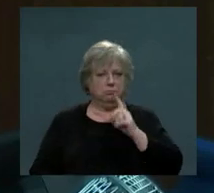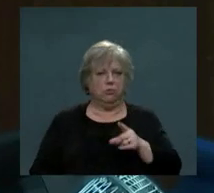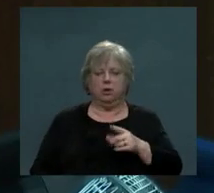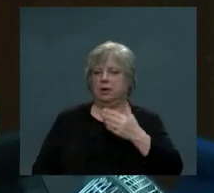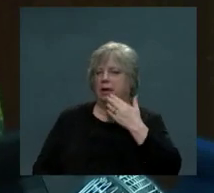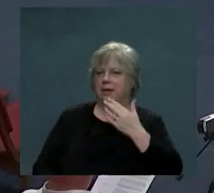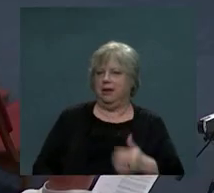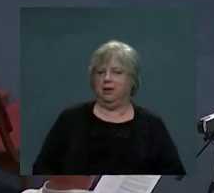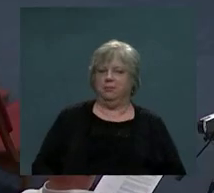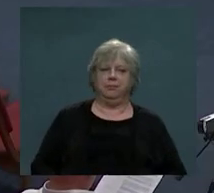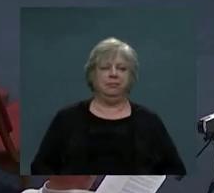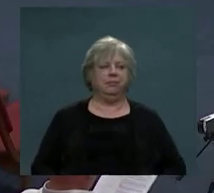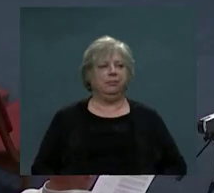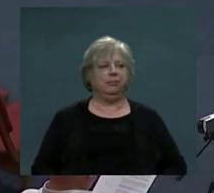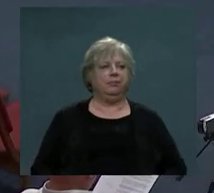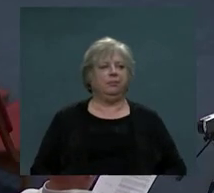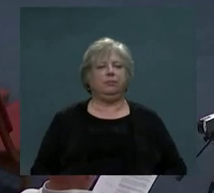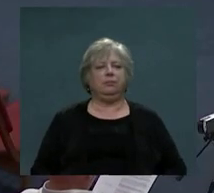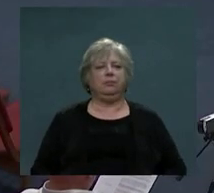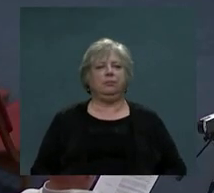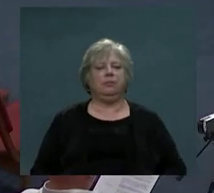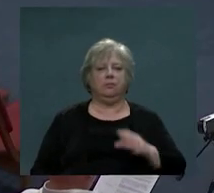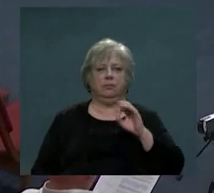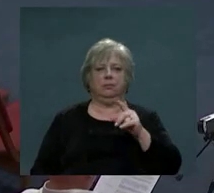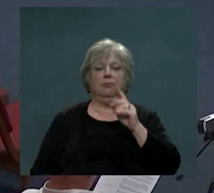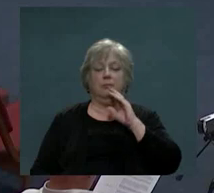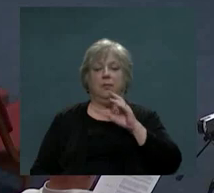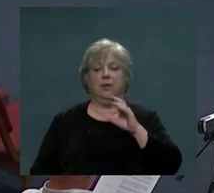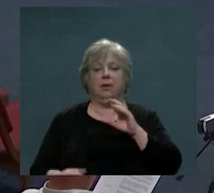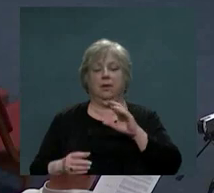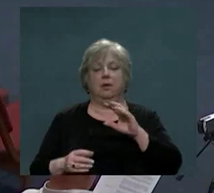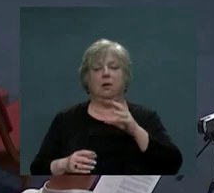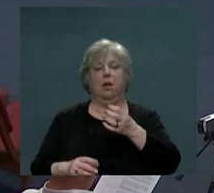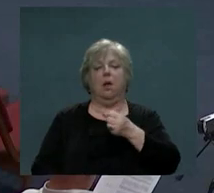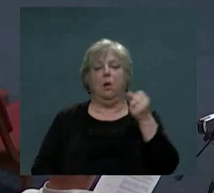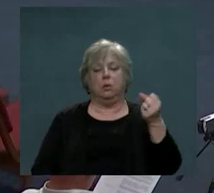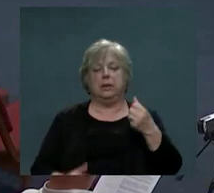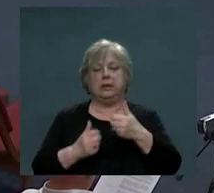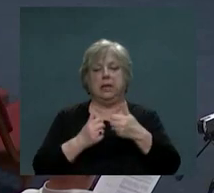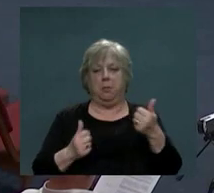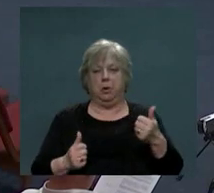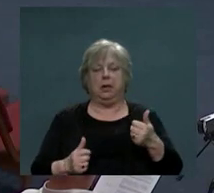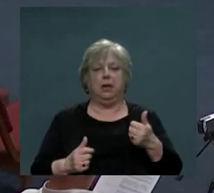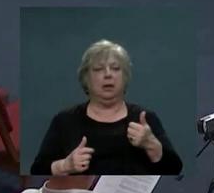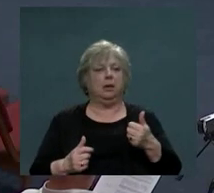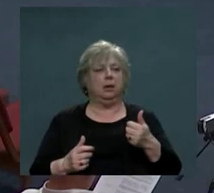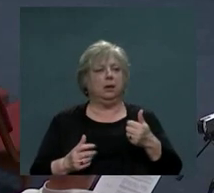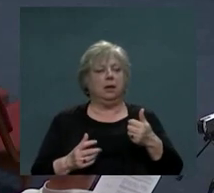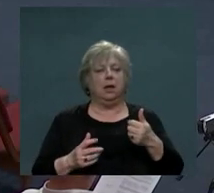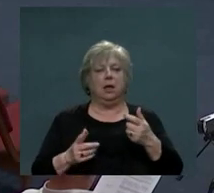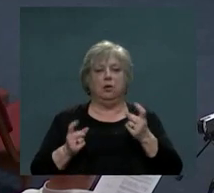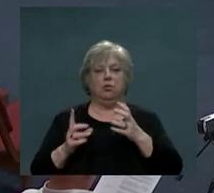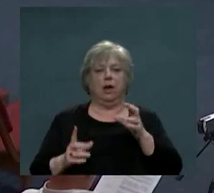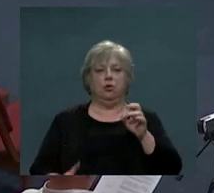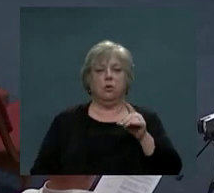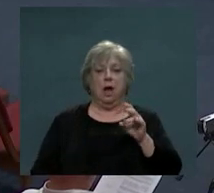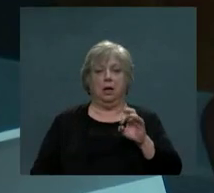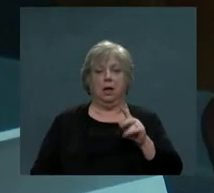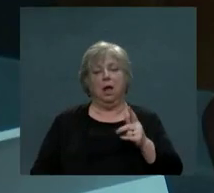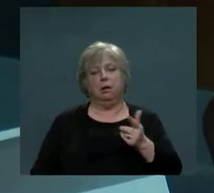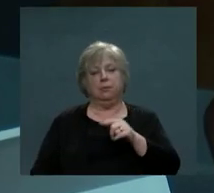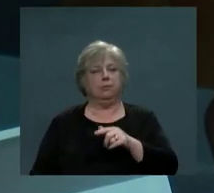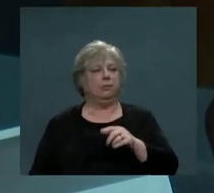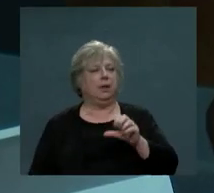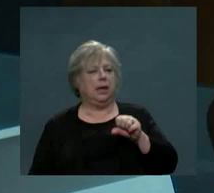you. All right, it'll be held separately at the request of Director Wright. Director Adcock, you're next, please. Yes,